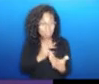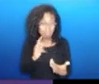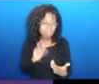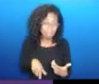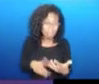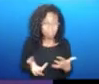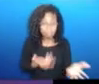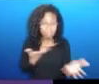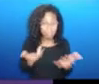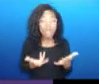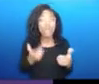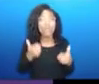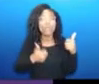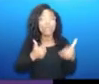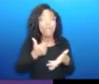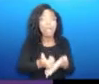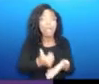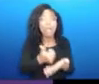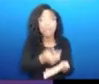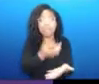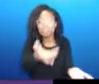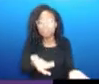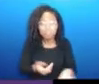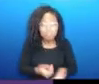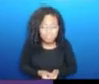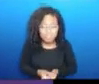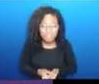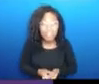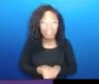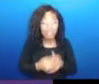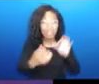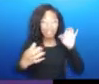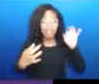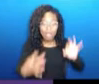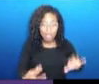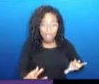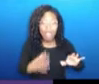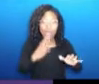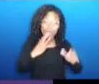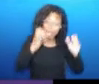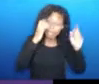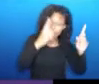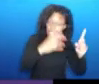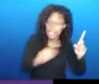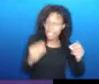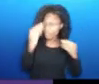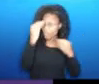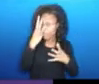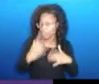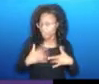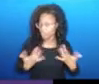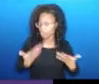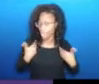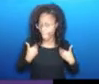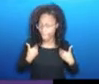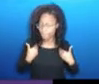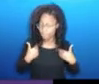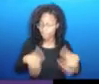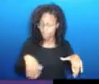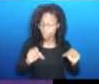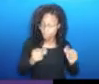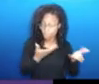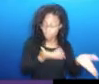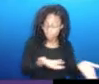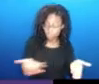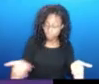of career paths have helped them. We also hold education and information events, social and recreational